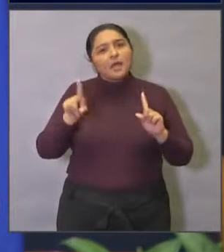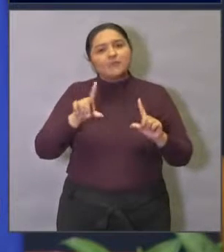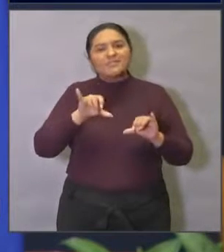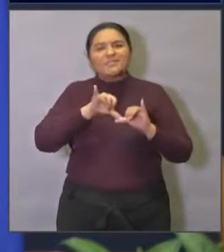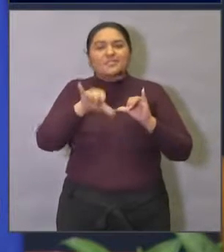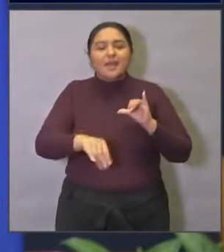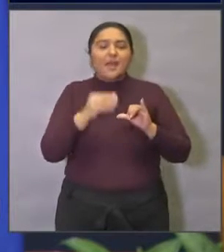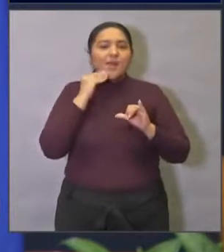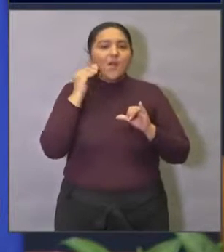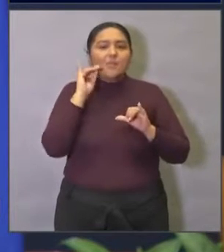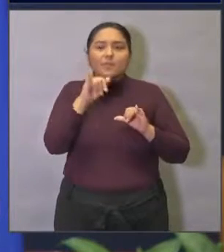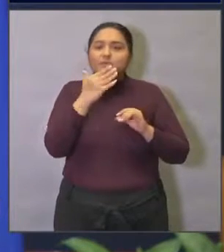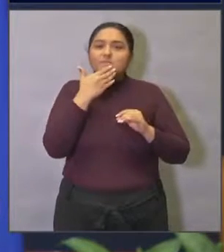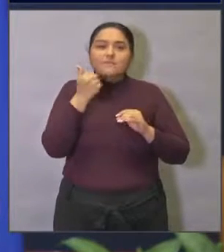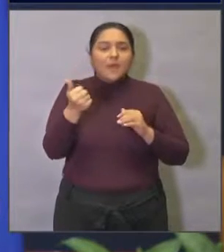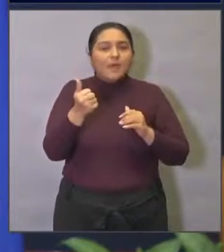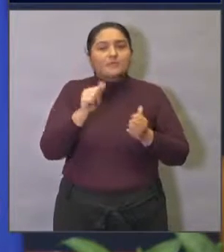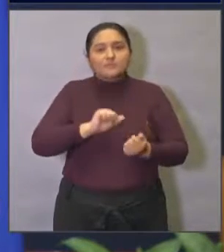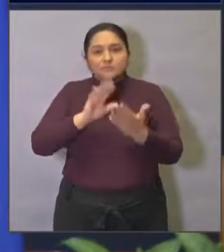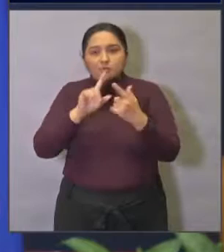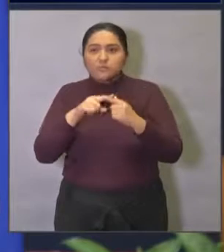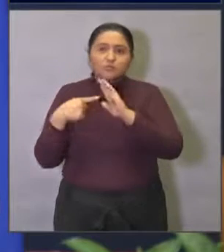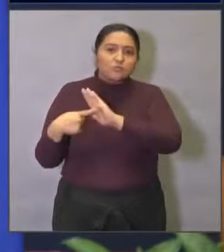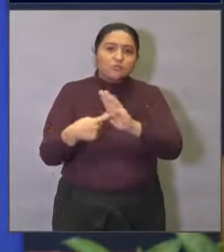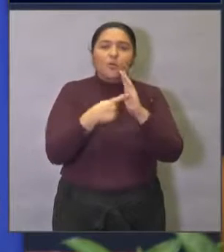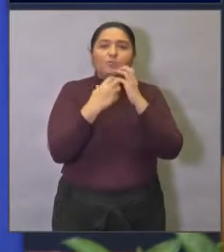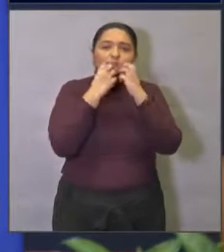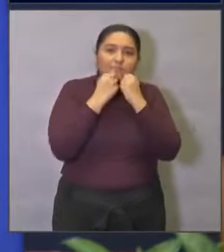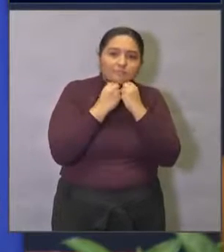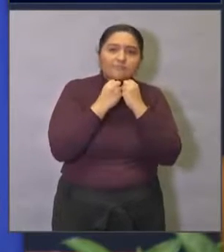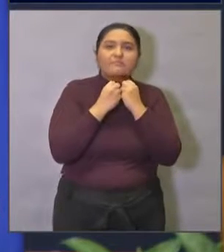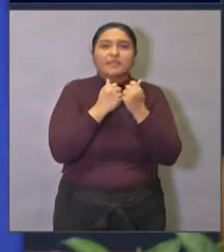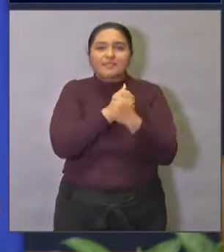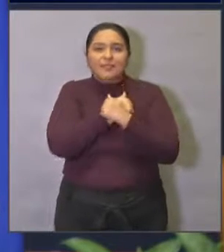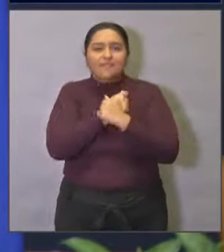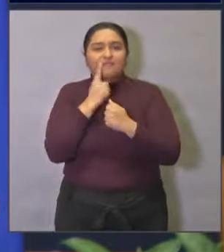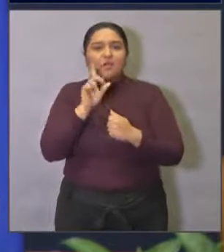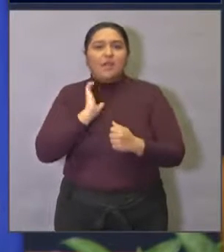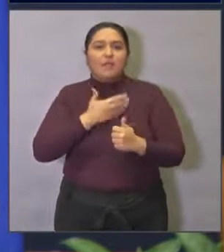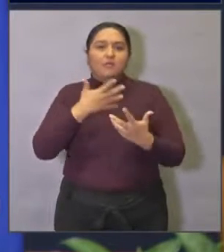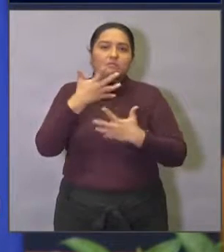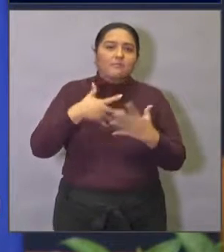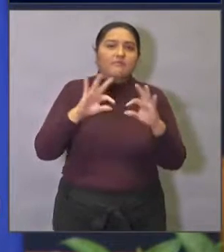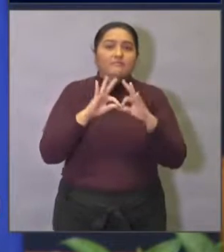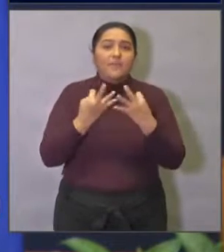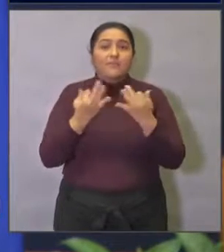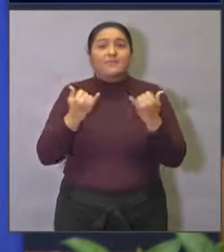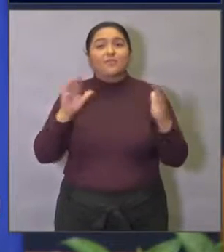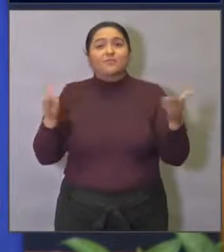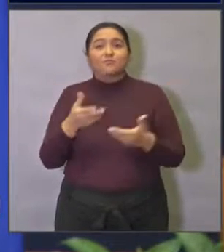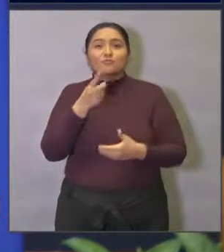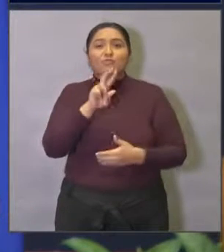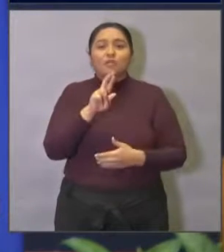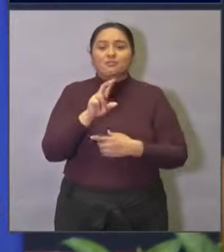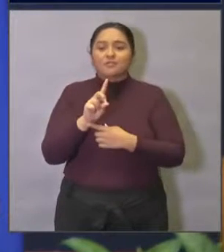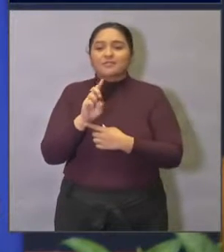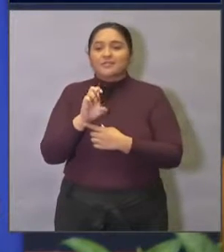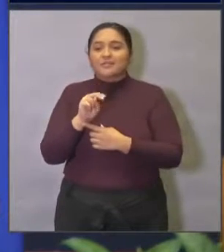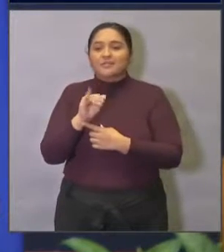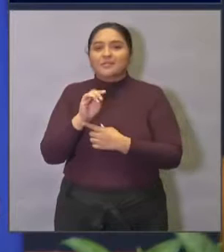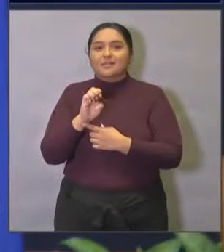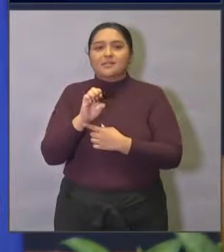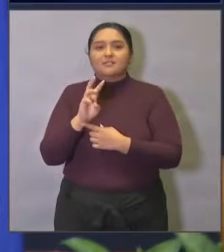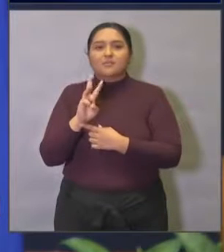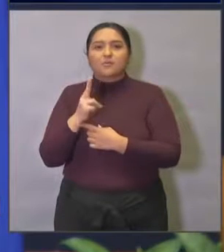show compassion and care and love to those around us. I'll now introduce Dr. Denise Whitfield. She's an Associate